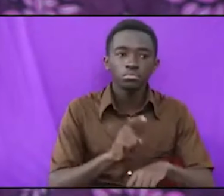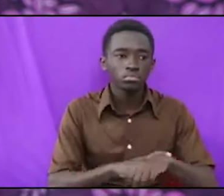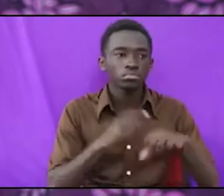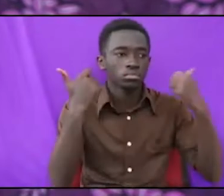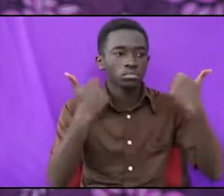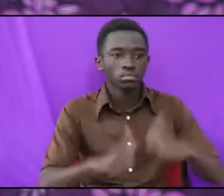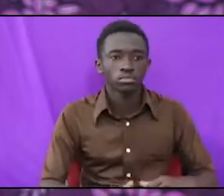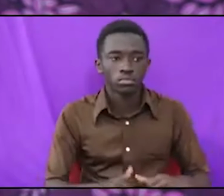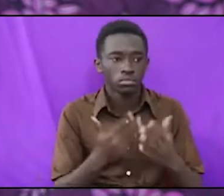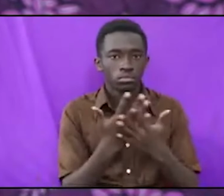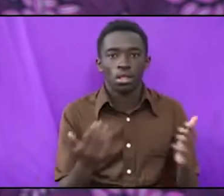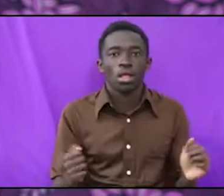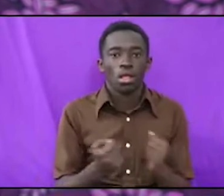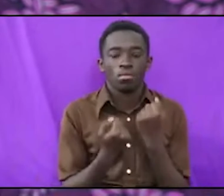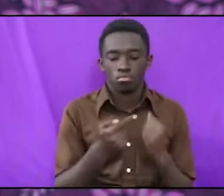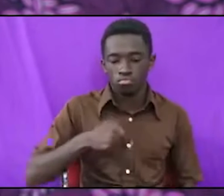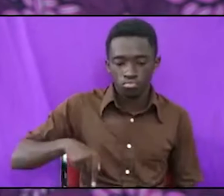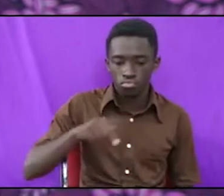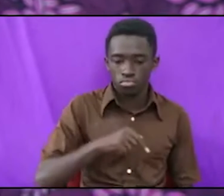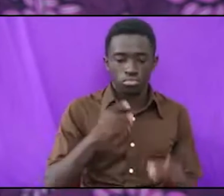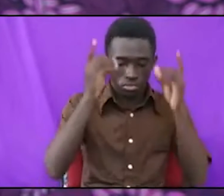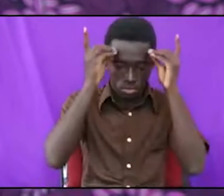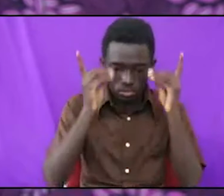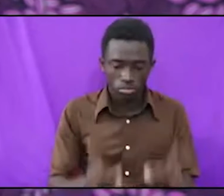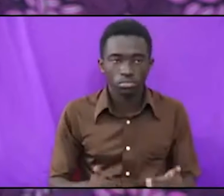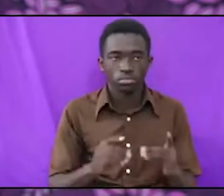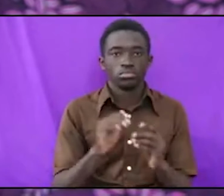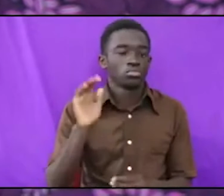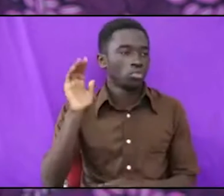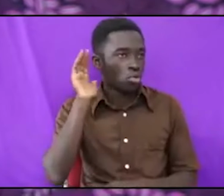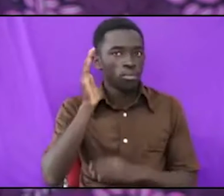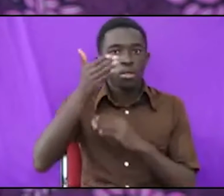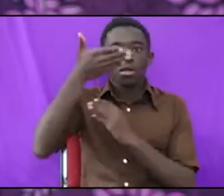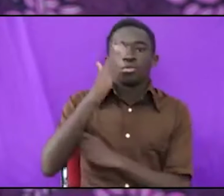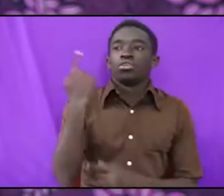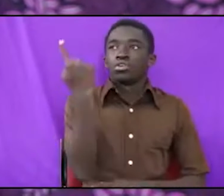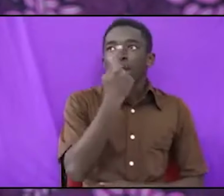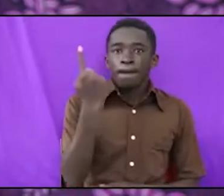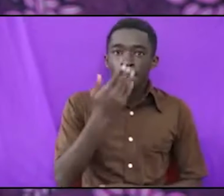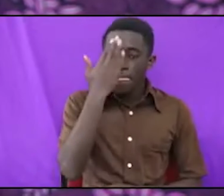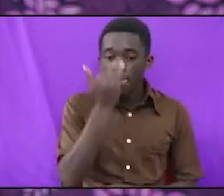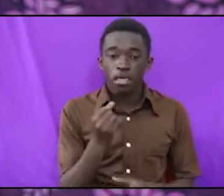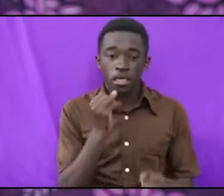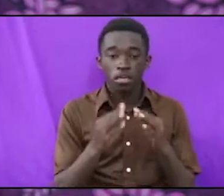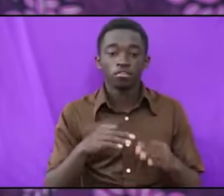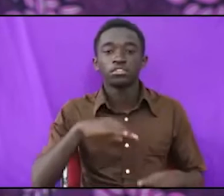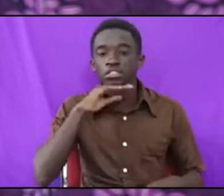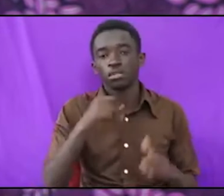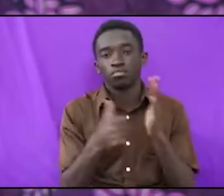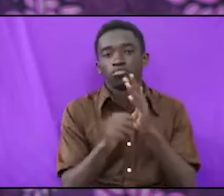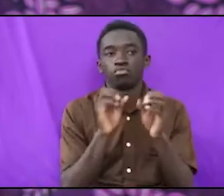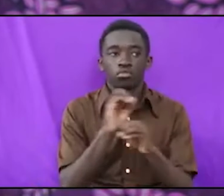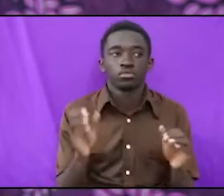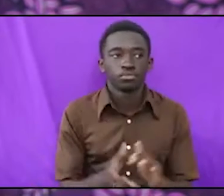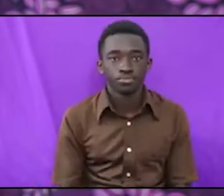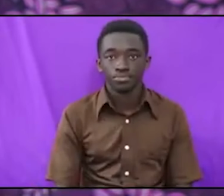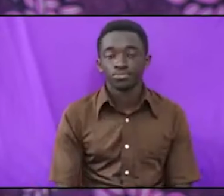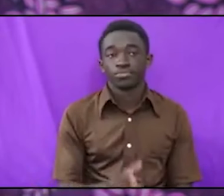resolution is we will obey the Lord. Even if it costs our lives, it doesn't matter. And so